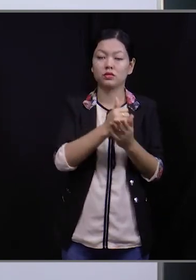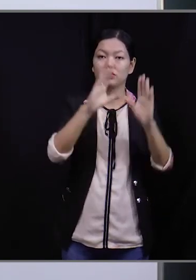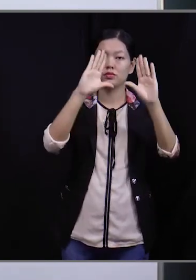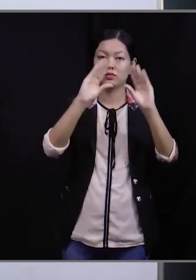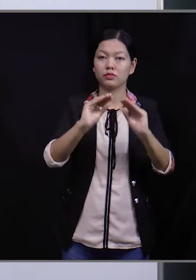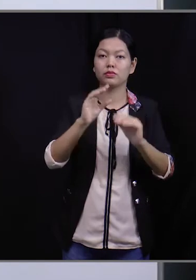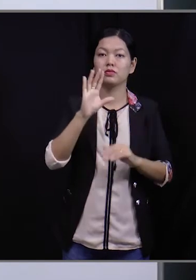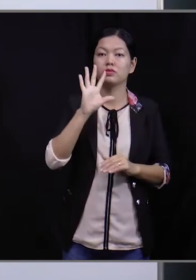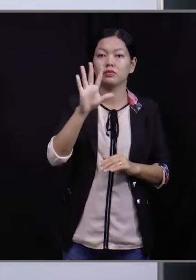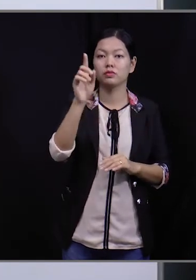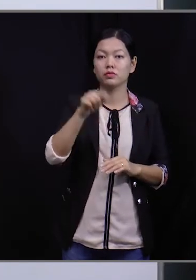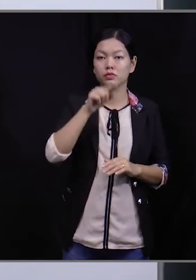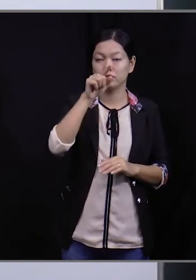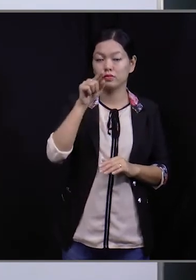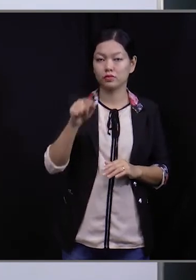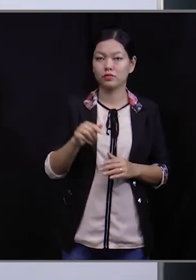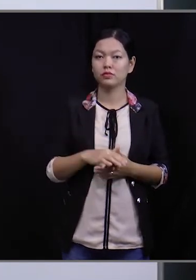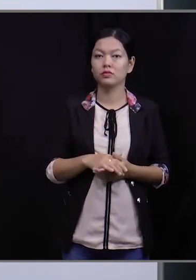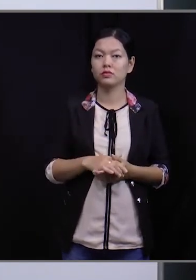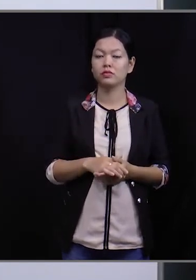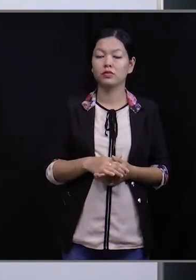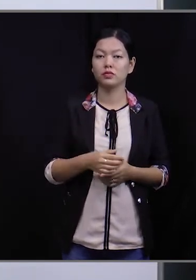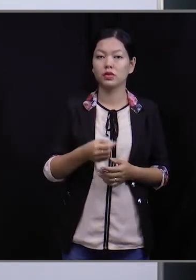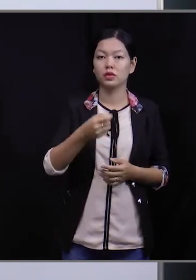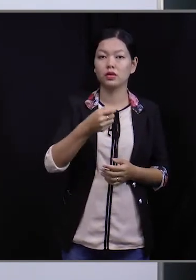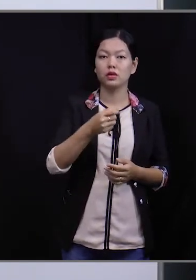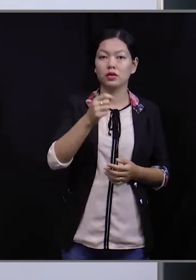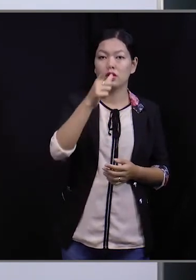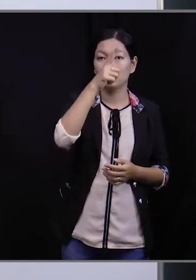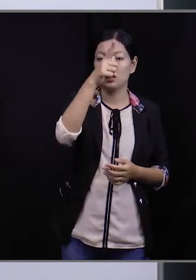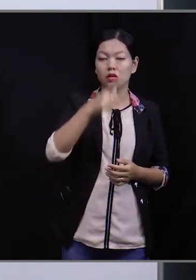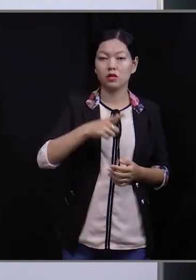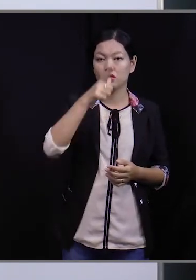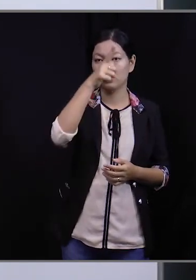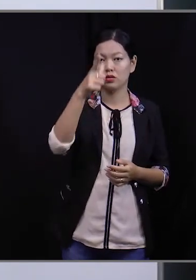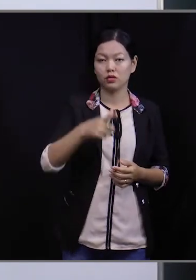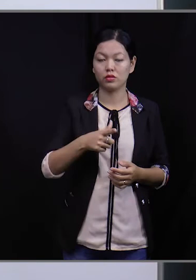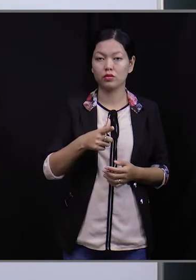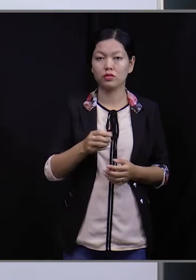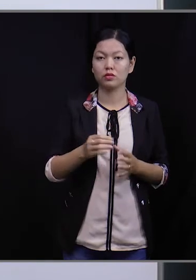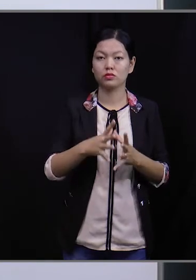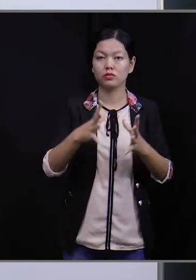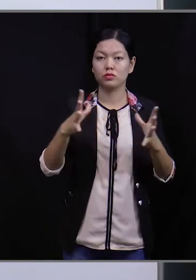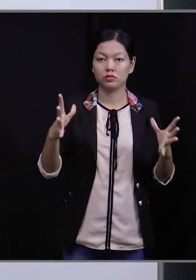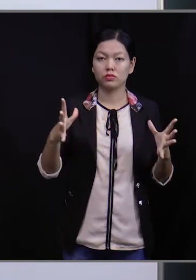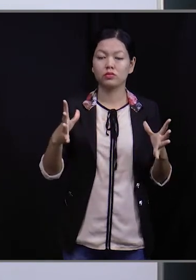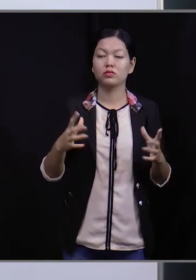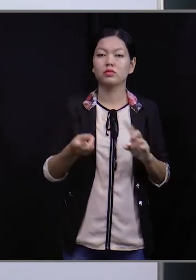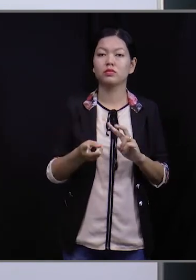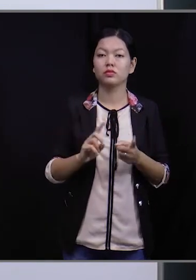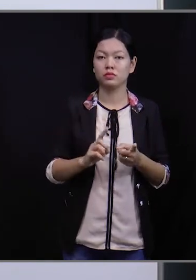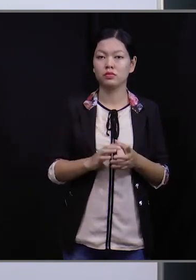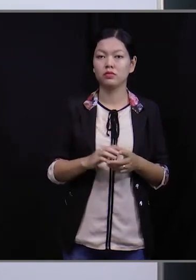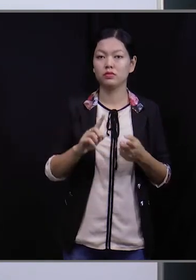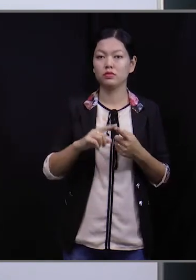5%. It increases the lending capacity of the commercial banks, thereby creating more credit in the